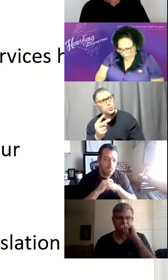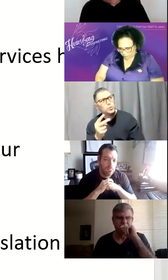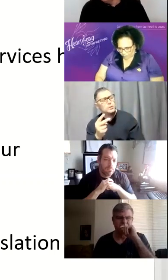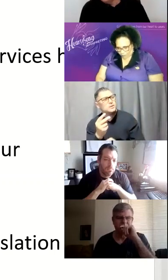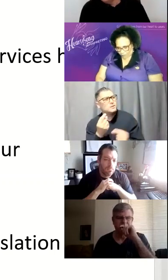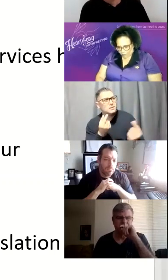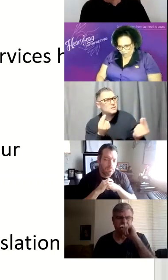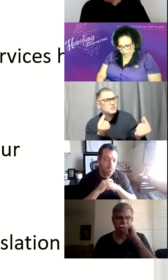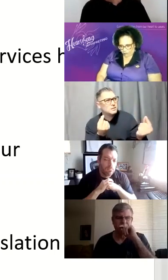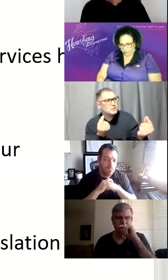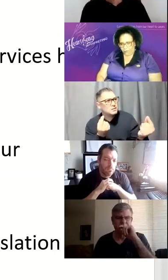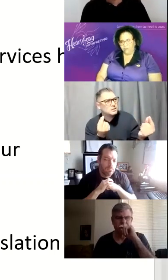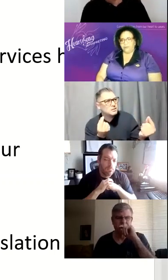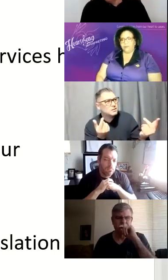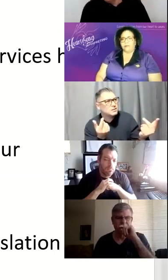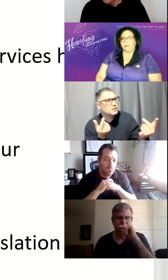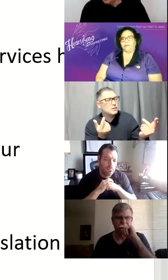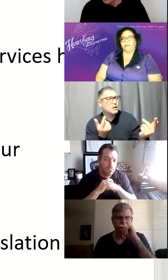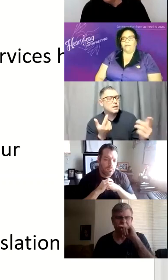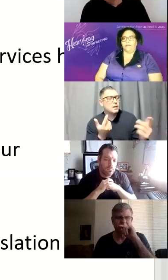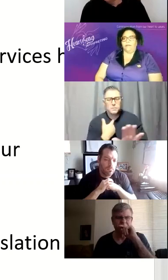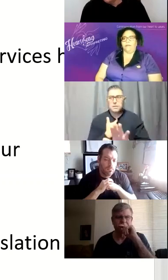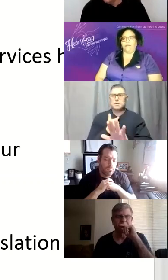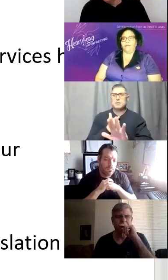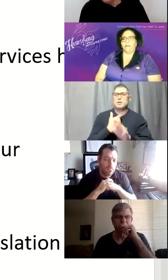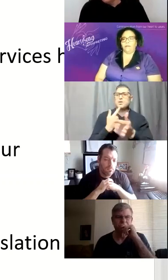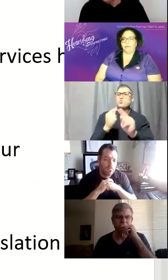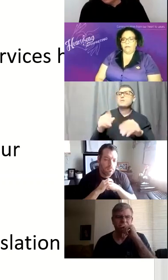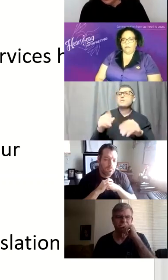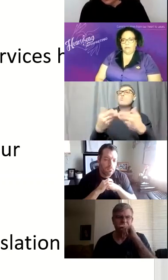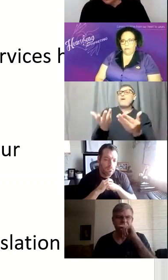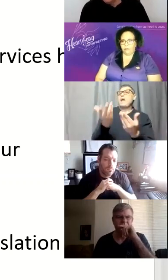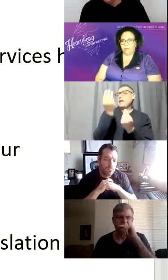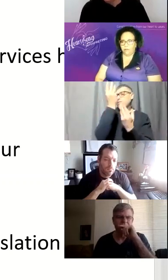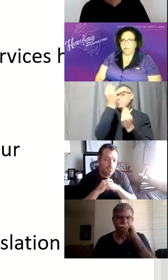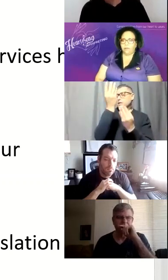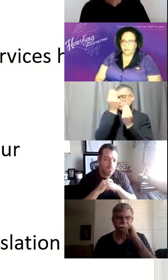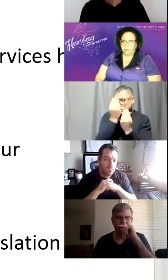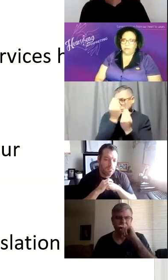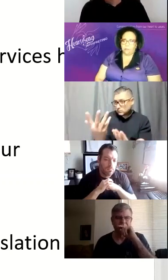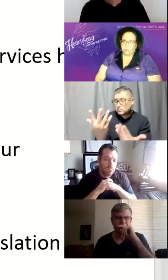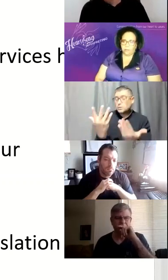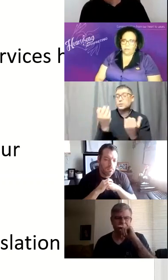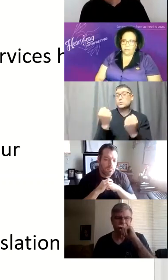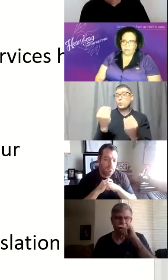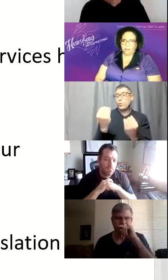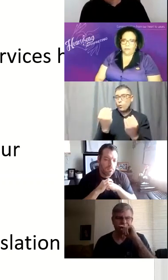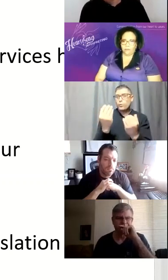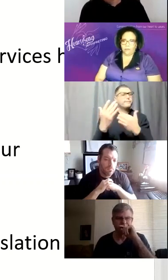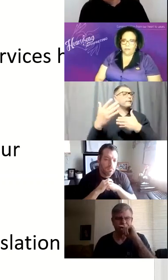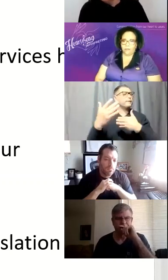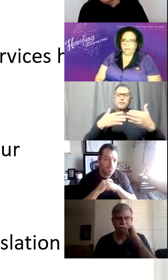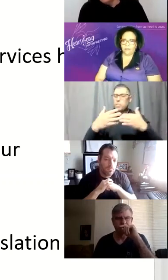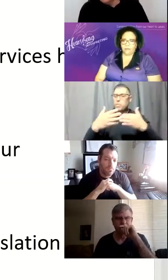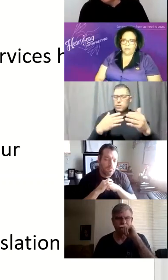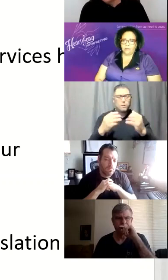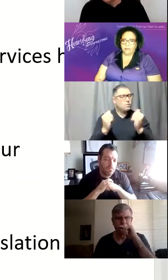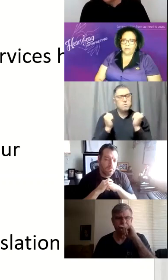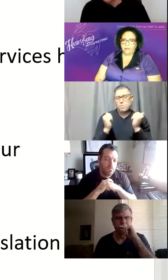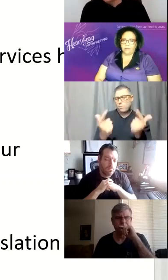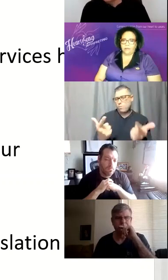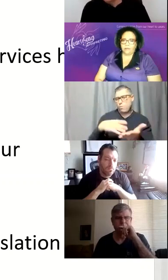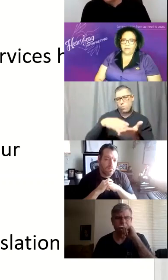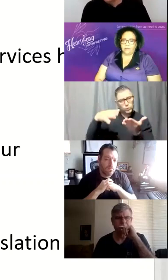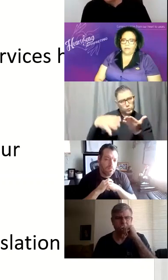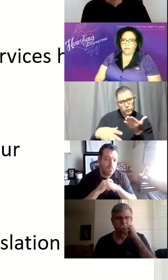do I do? And, I try to provide that information to them. So even though not all of our students are